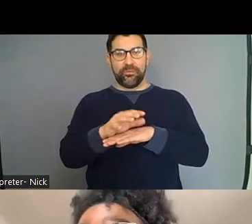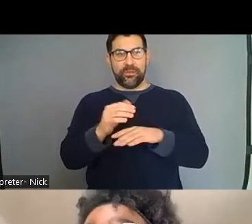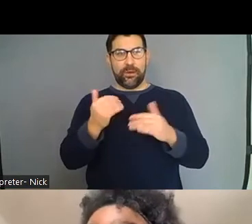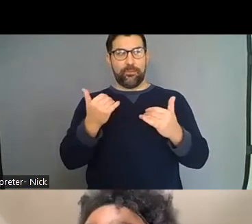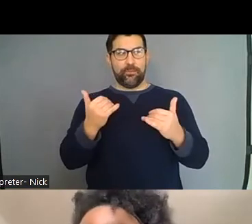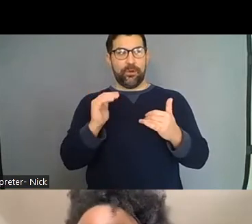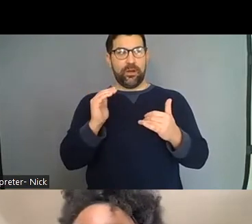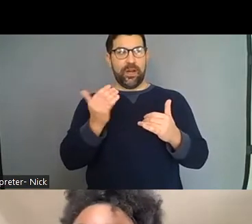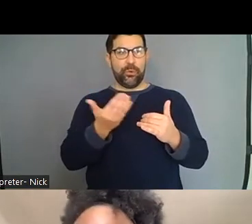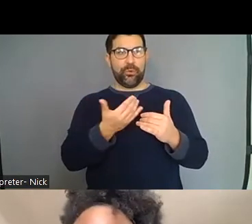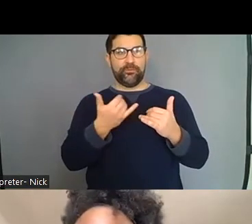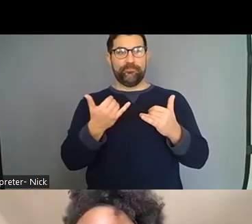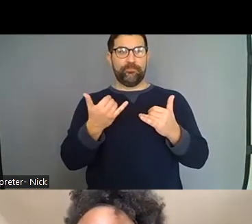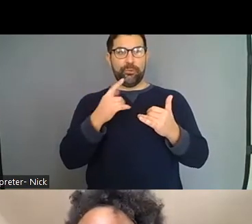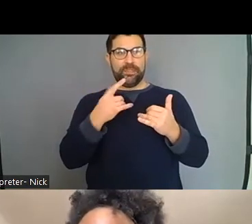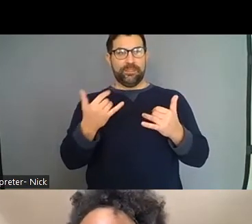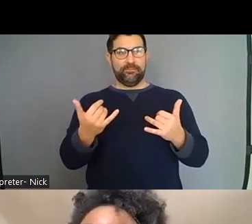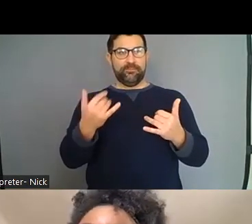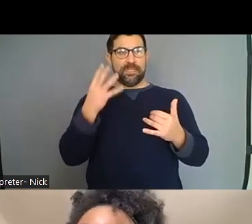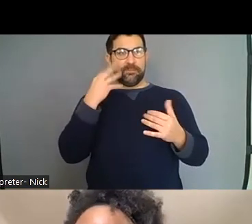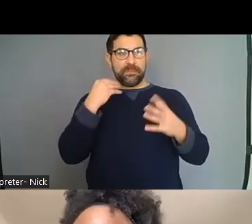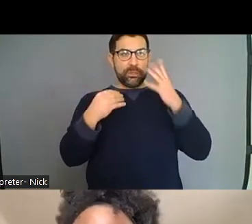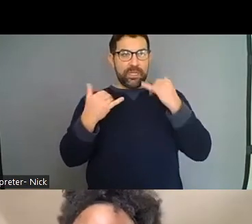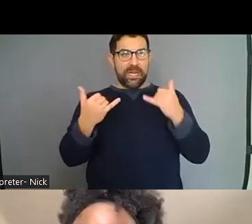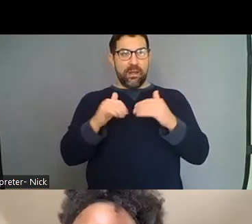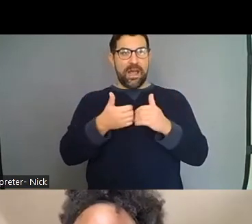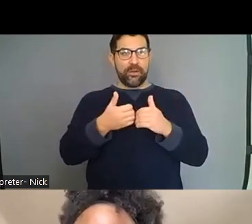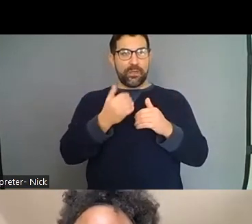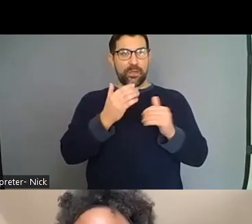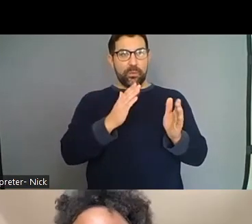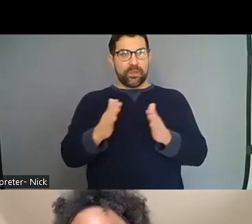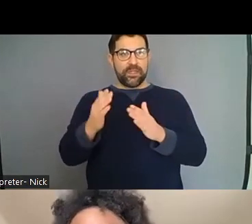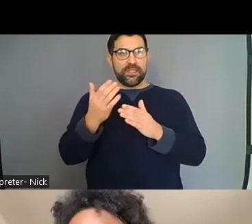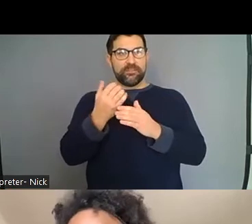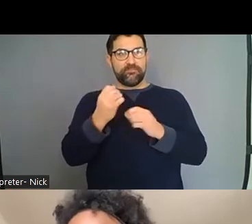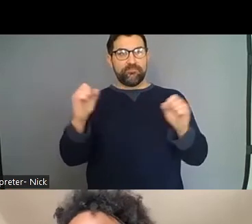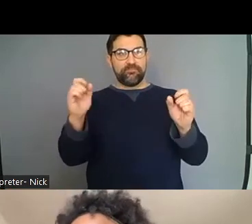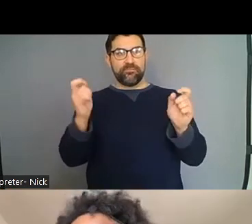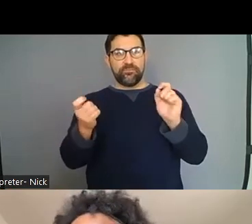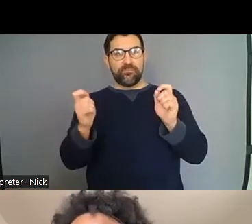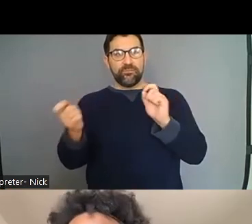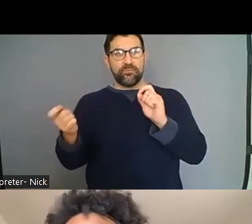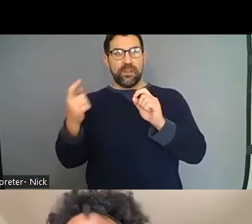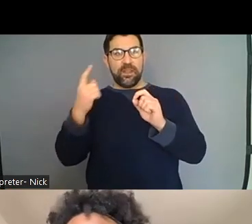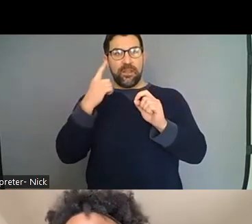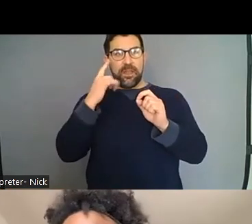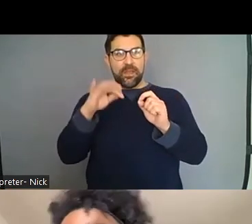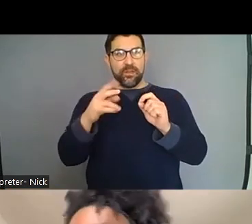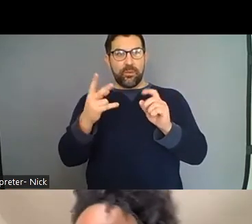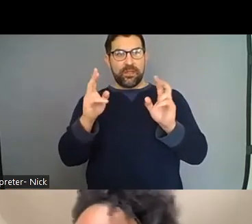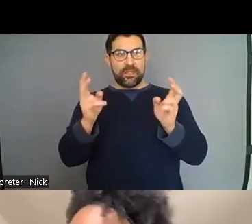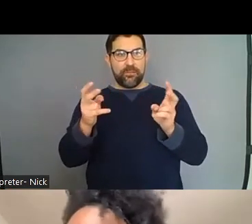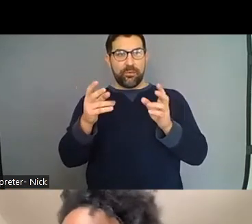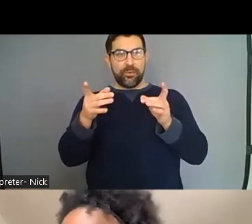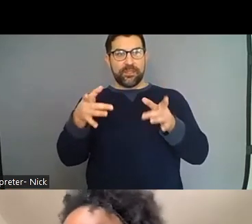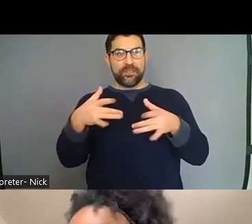And then also how do we build off of that, and how do we organize and fight to change those things? Because I think that that's definitely a topic that we tend to leave